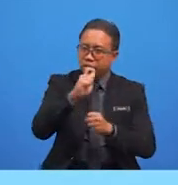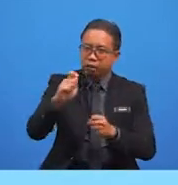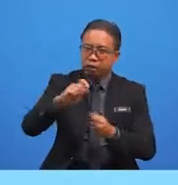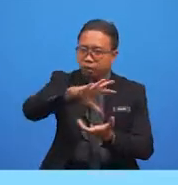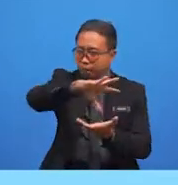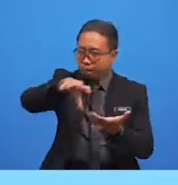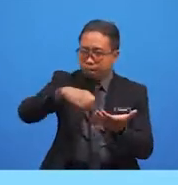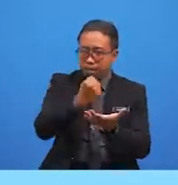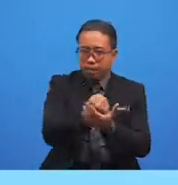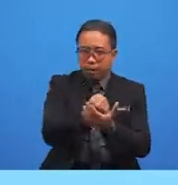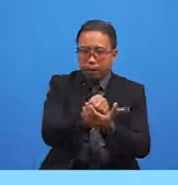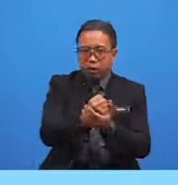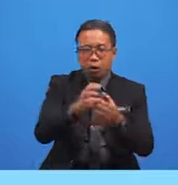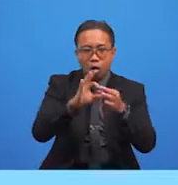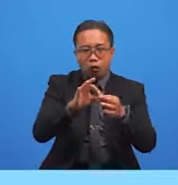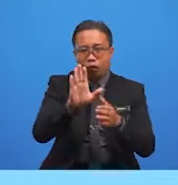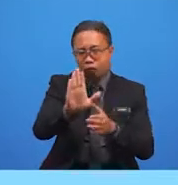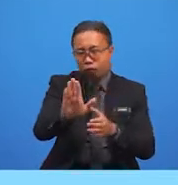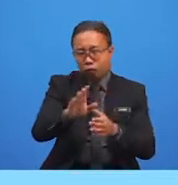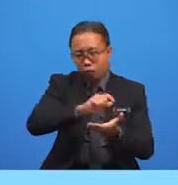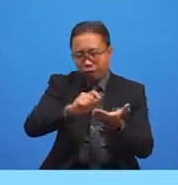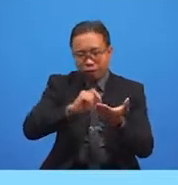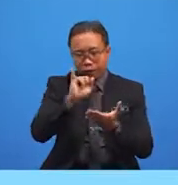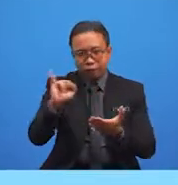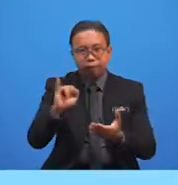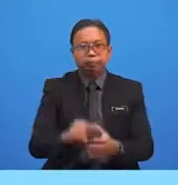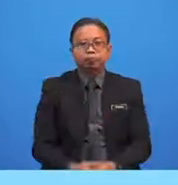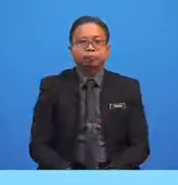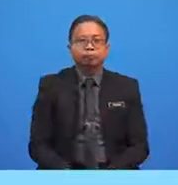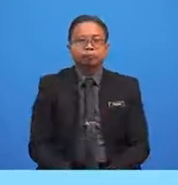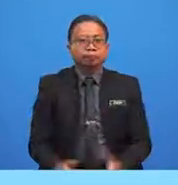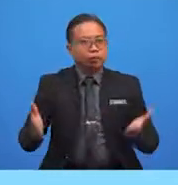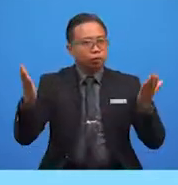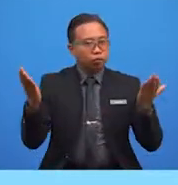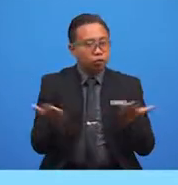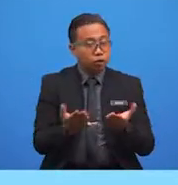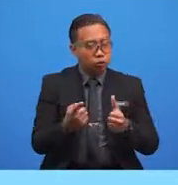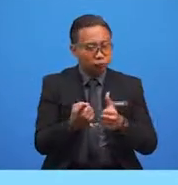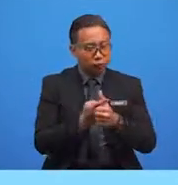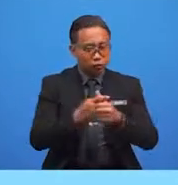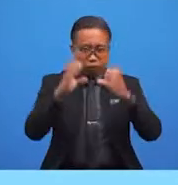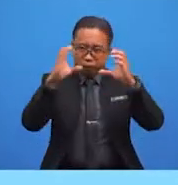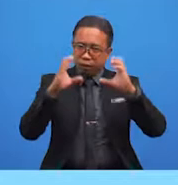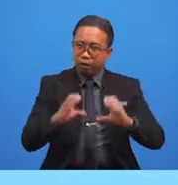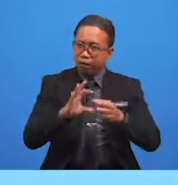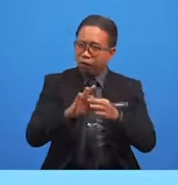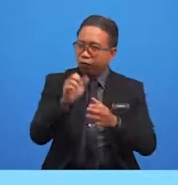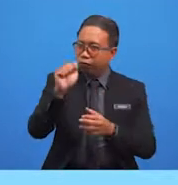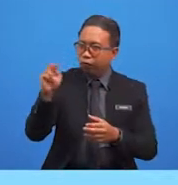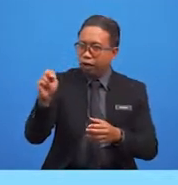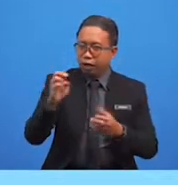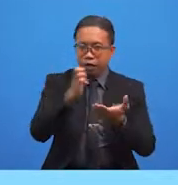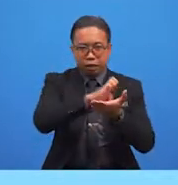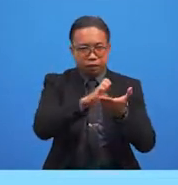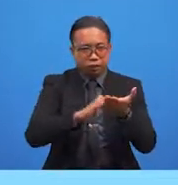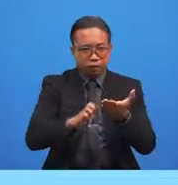main point of your writing. The introduction is the first paragraph of an essay, and it